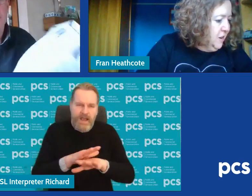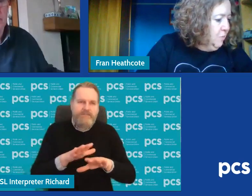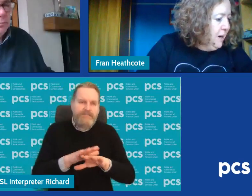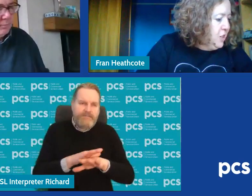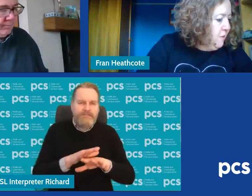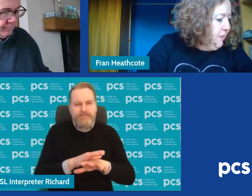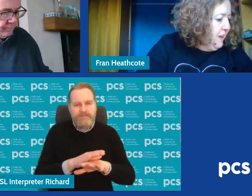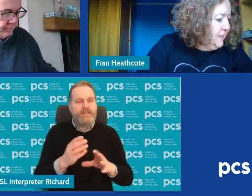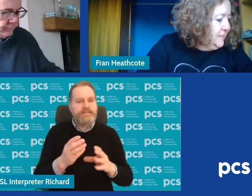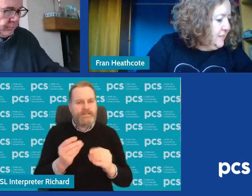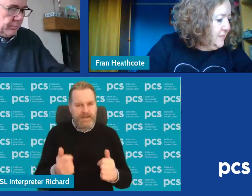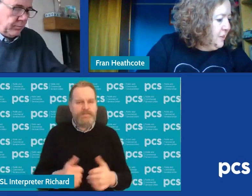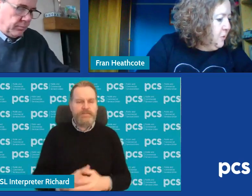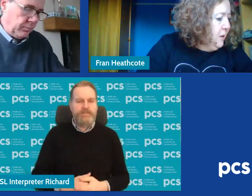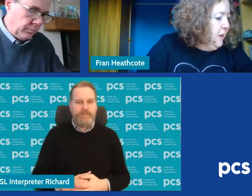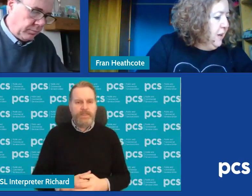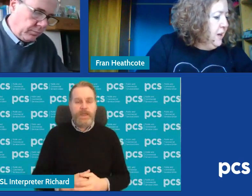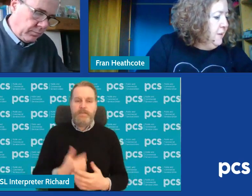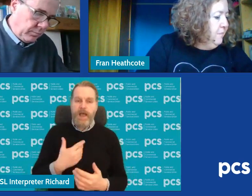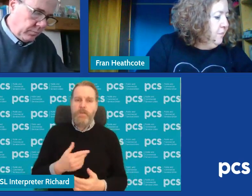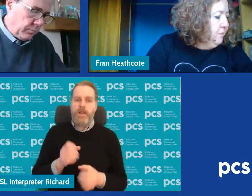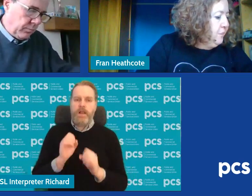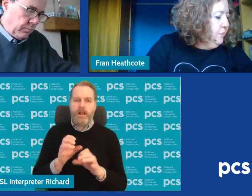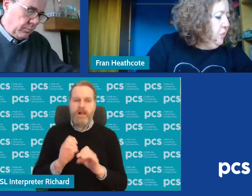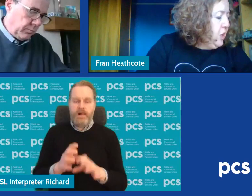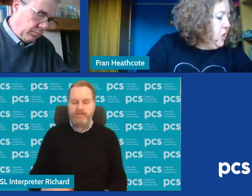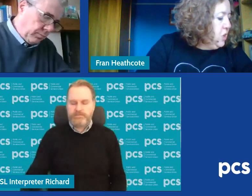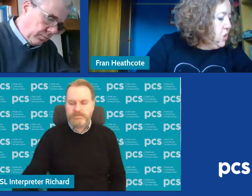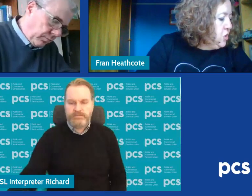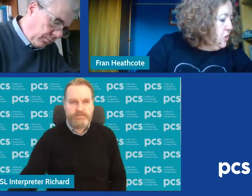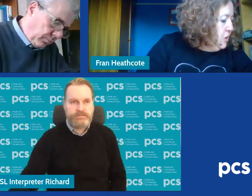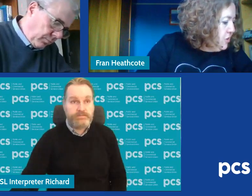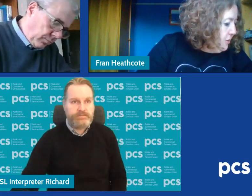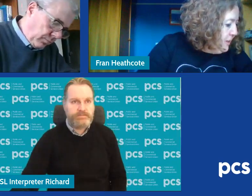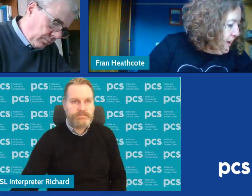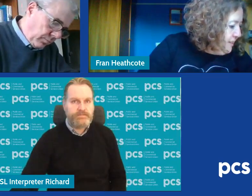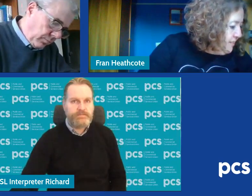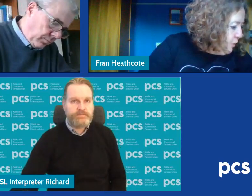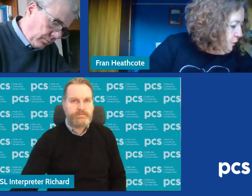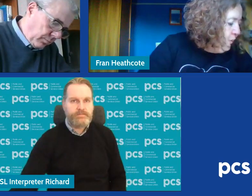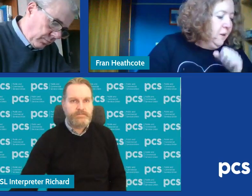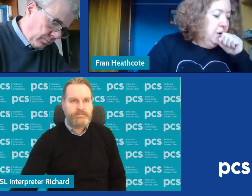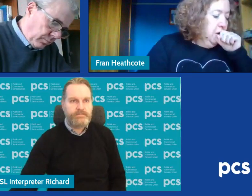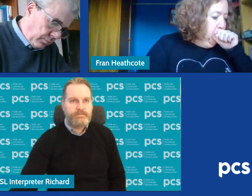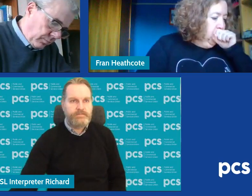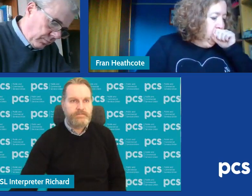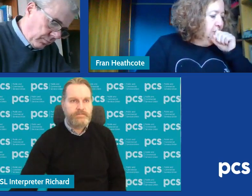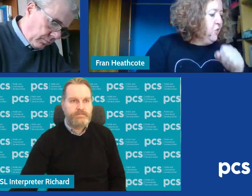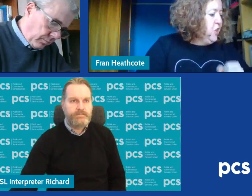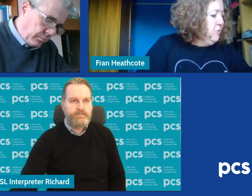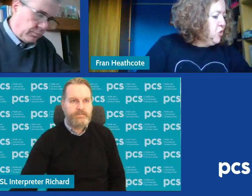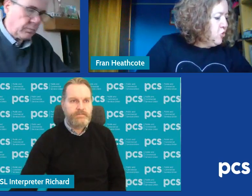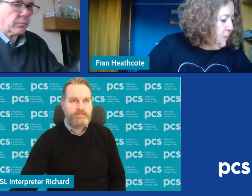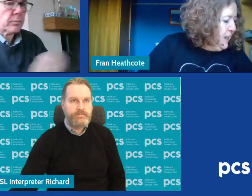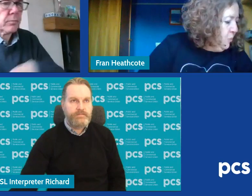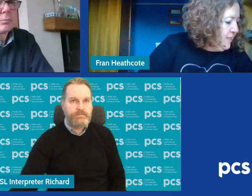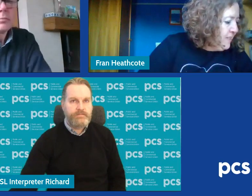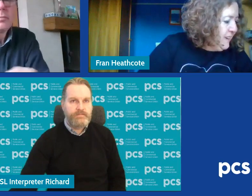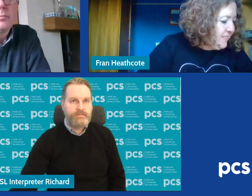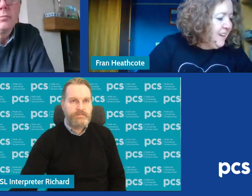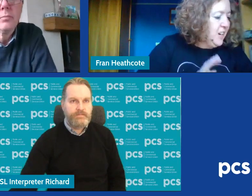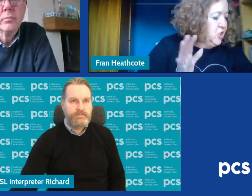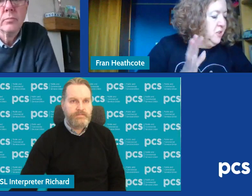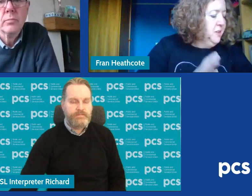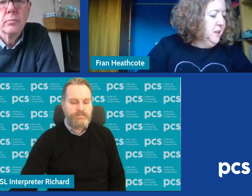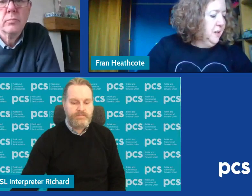just remind you of the answers. So in the case of James Stribley, when's